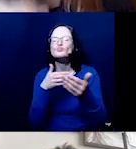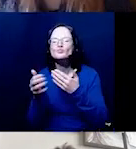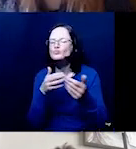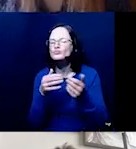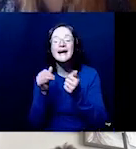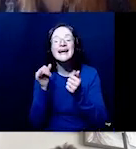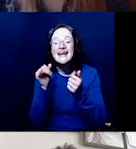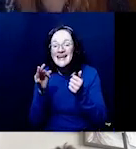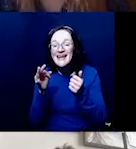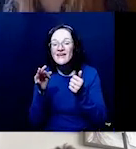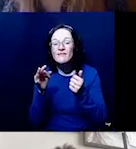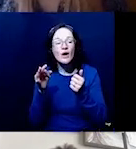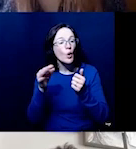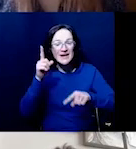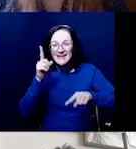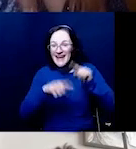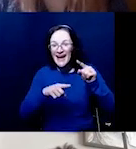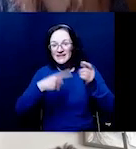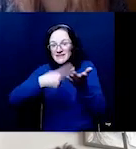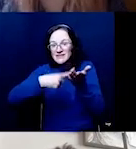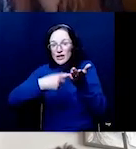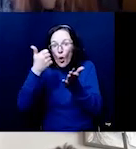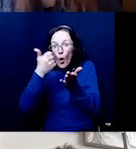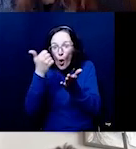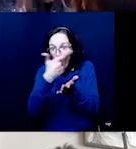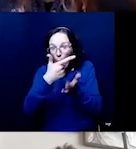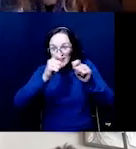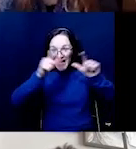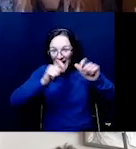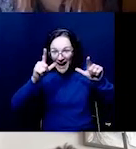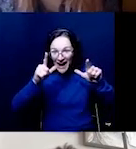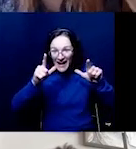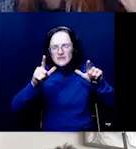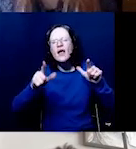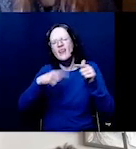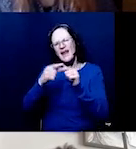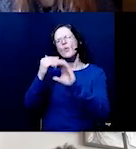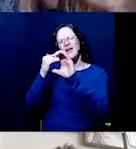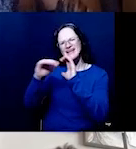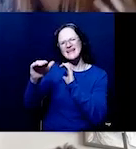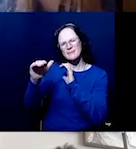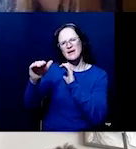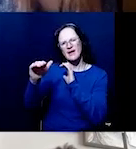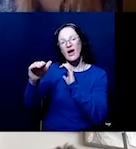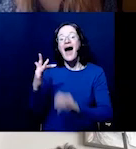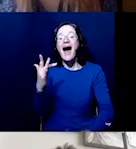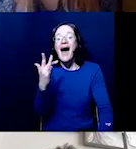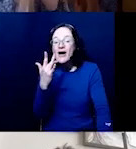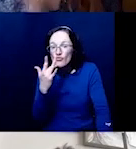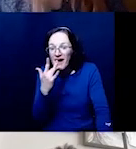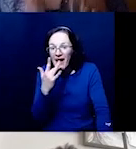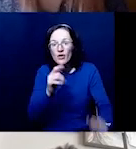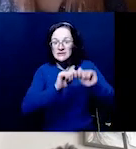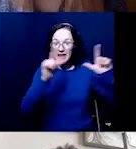see all the content. I could send you my slides. I prefer we actually go to the content at everybody's pace and we actually get to talk about it.